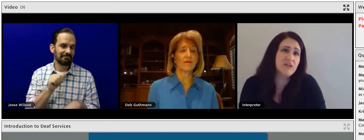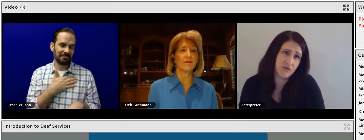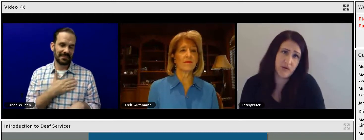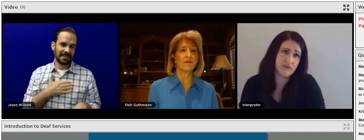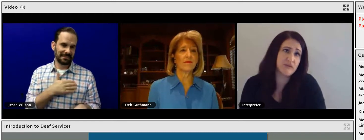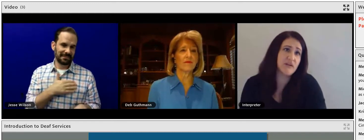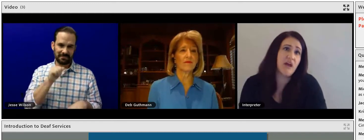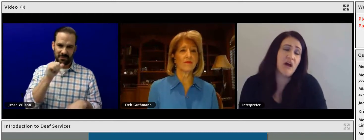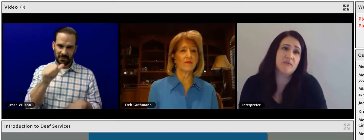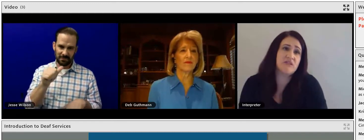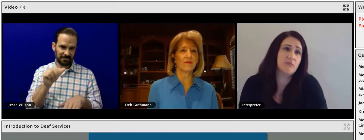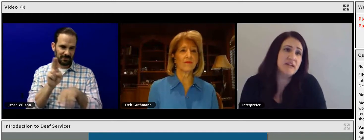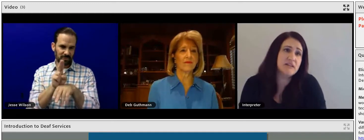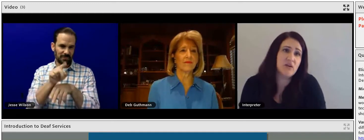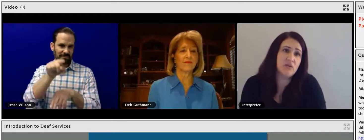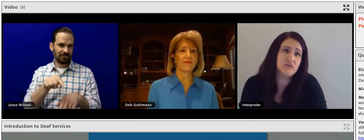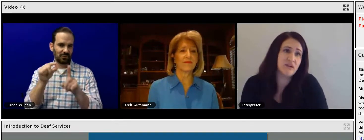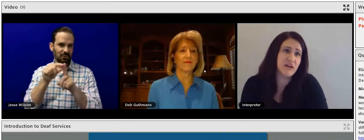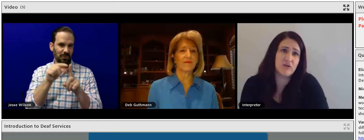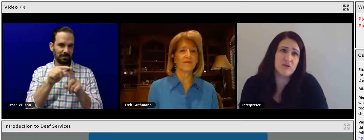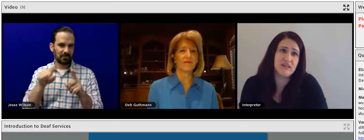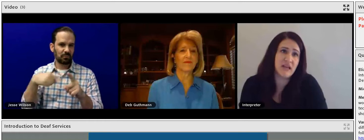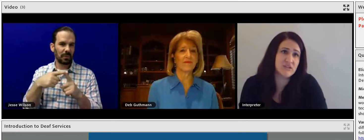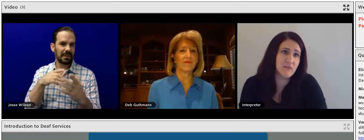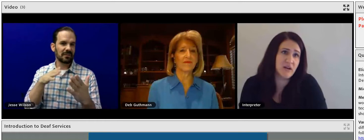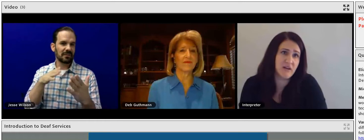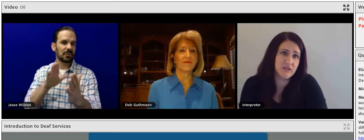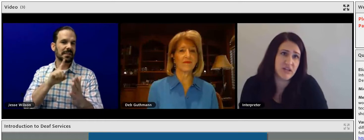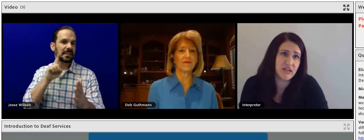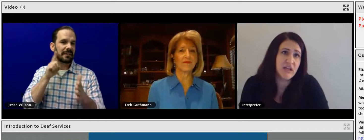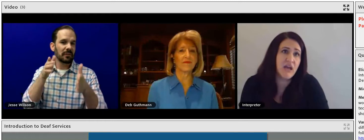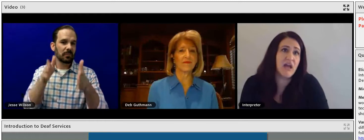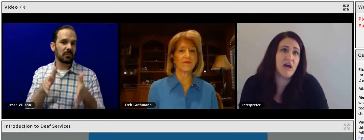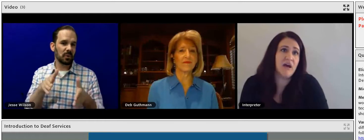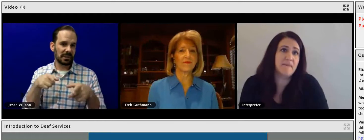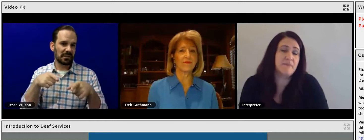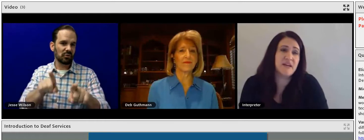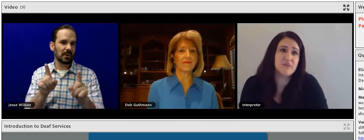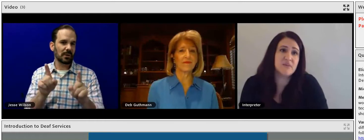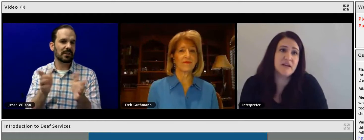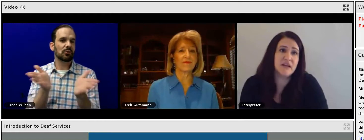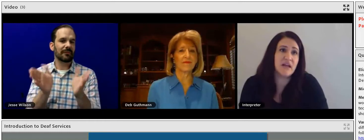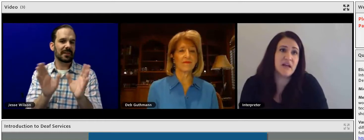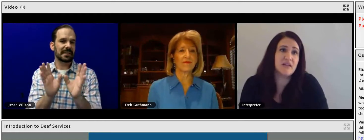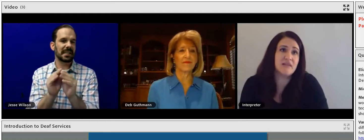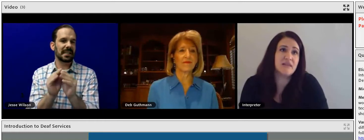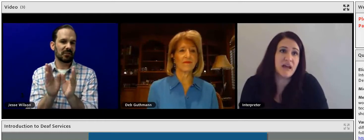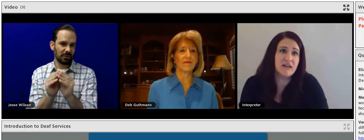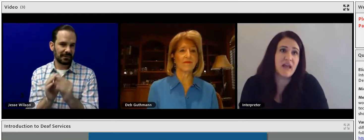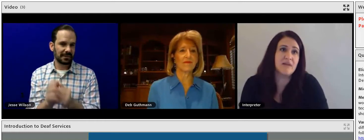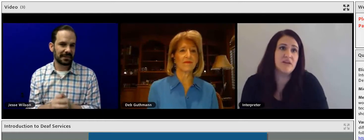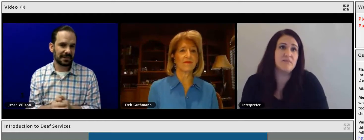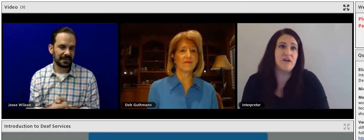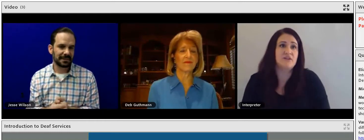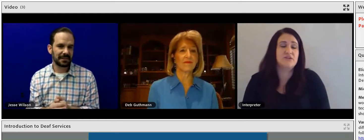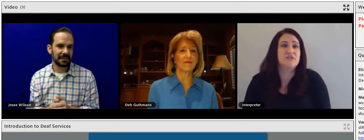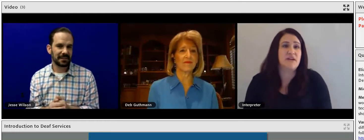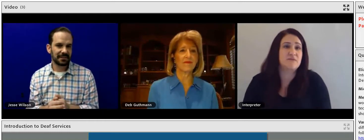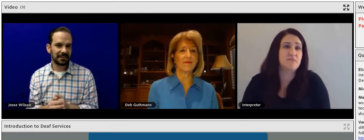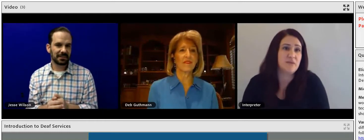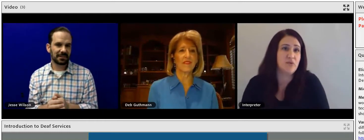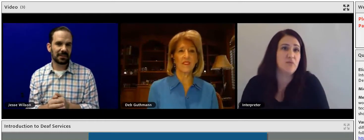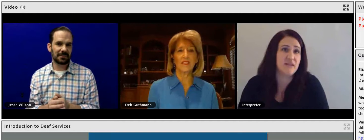are really no-goes. So please don't start out using that terminology because really that can